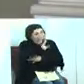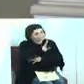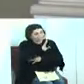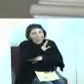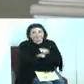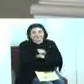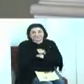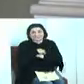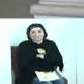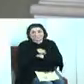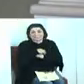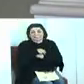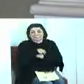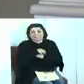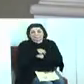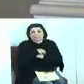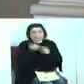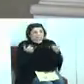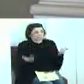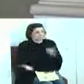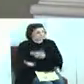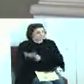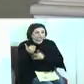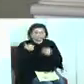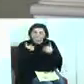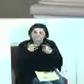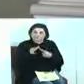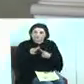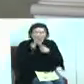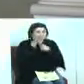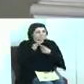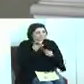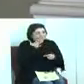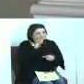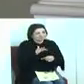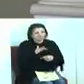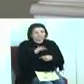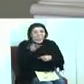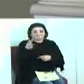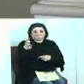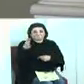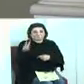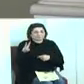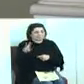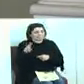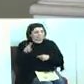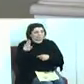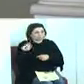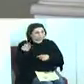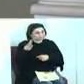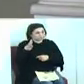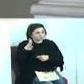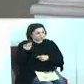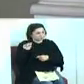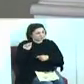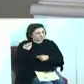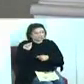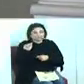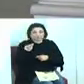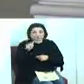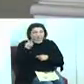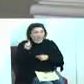This morning, we have a very special privilege to have Reverend Barbara Haynes, who's going to be